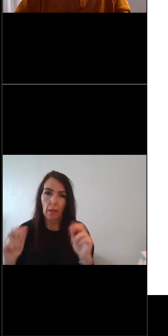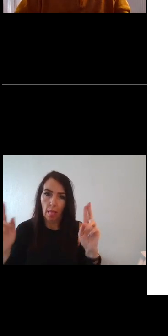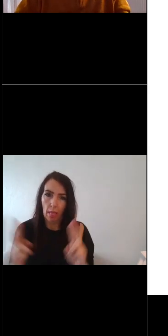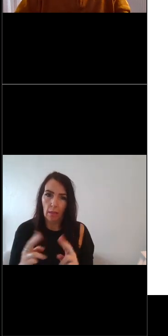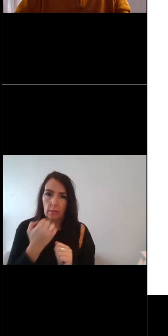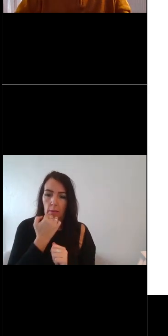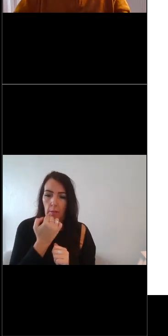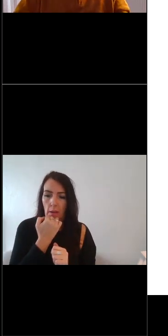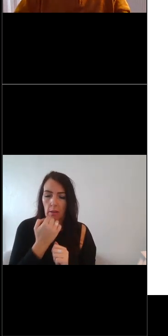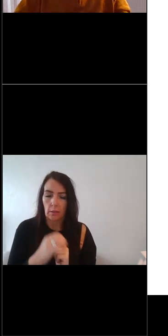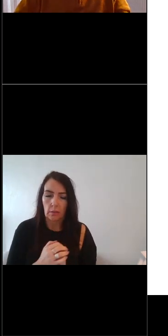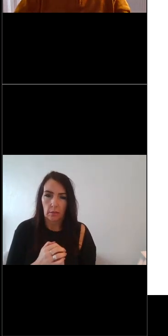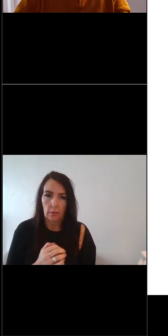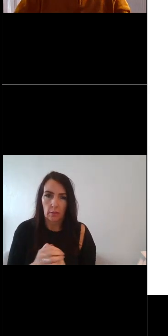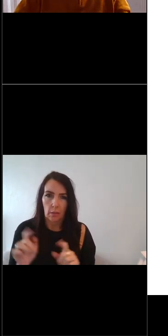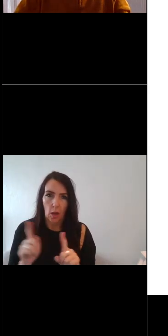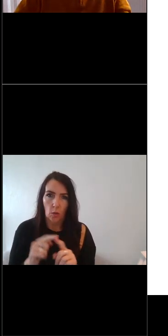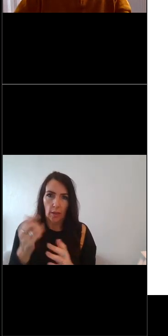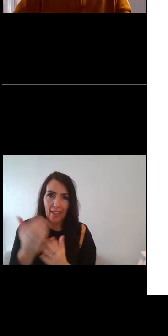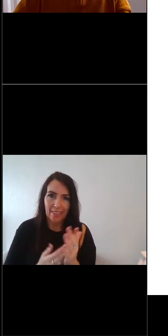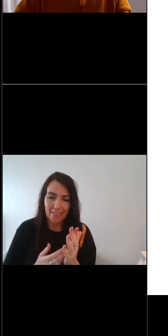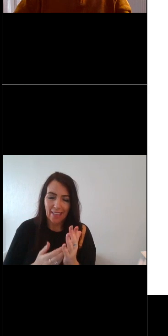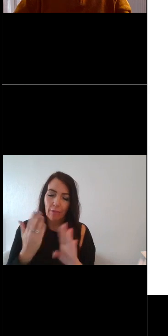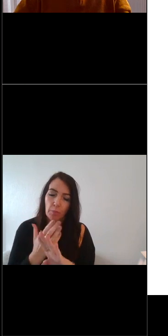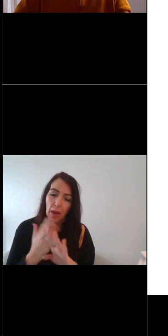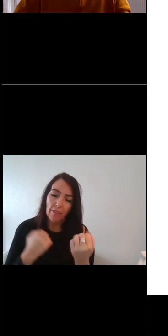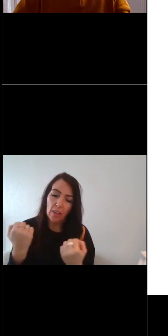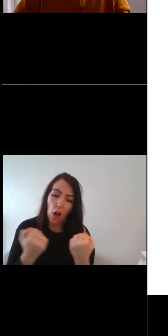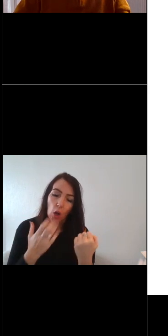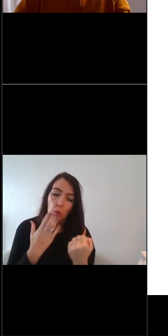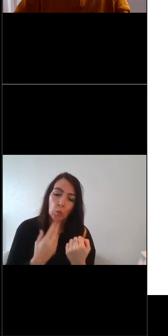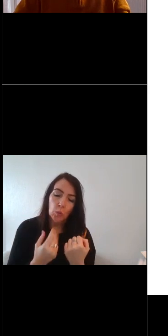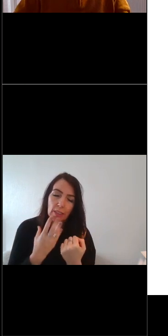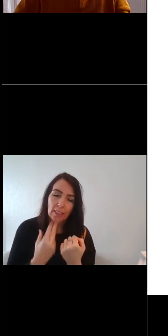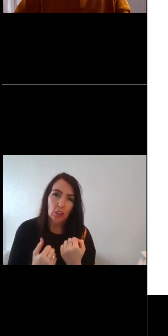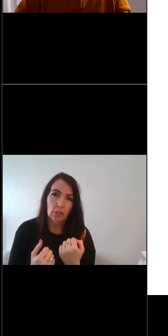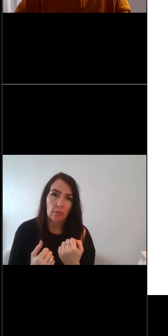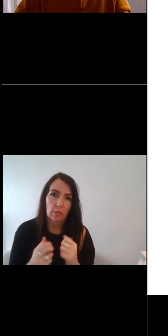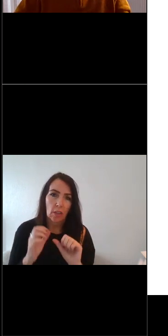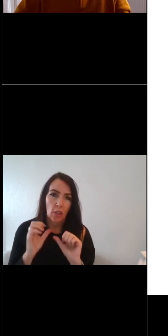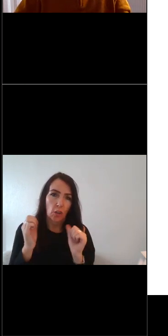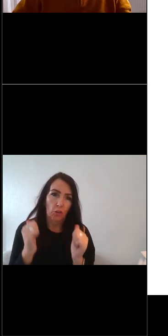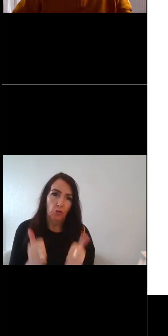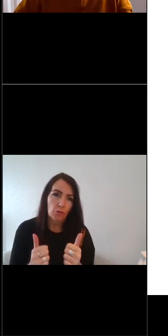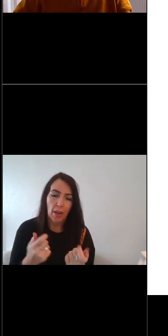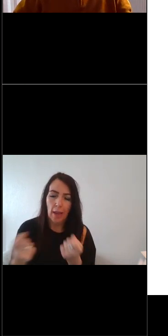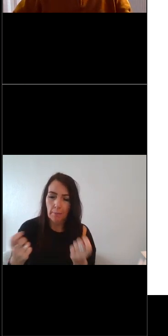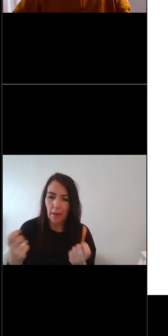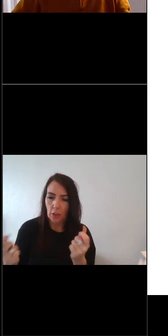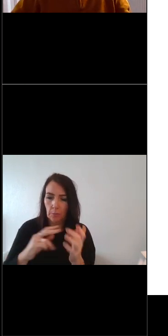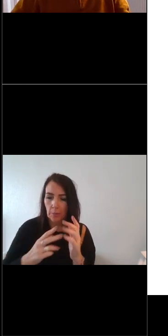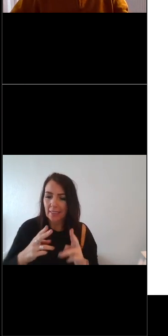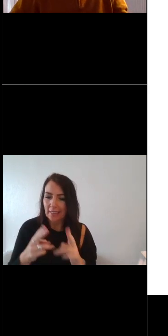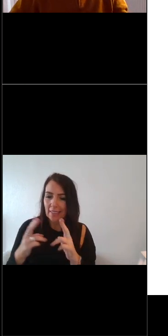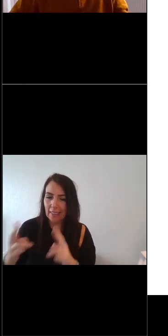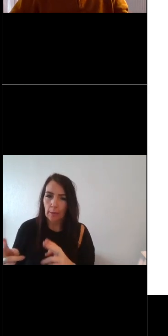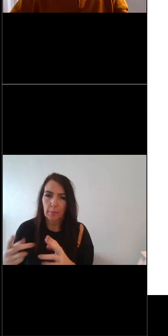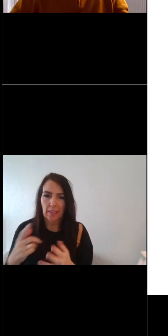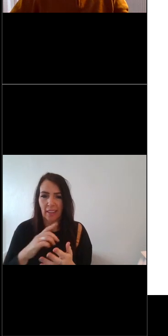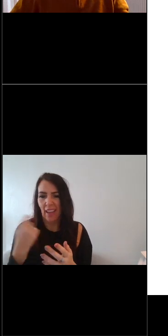can also save private car usage. There are some great pool vehicle management schemes out there. Companies like